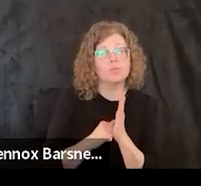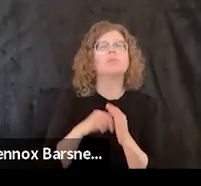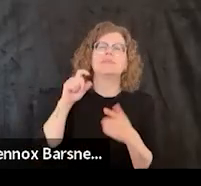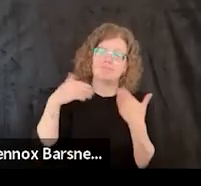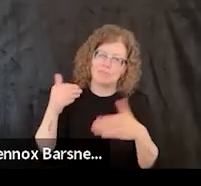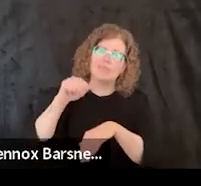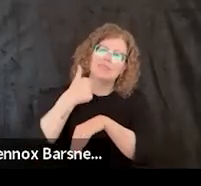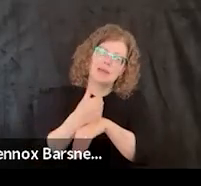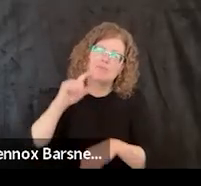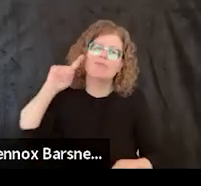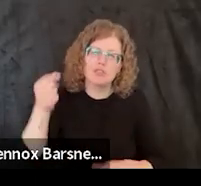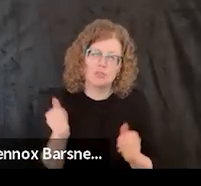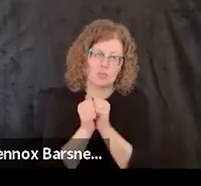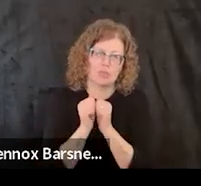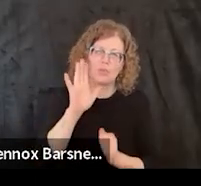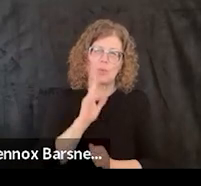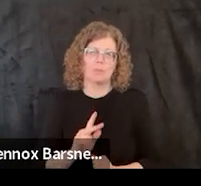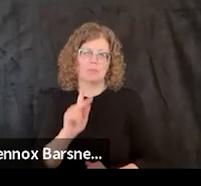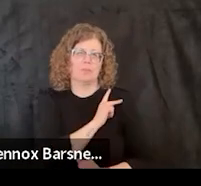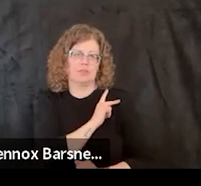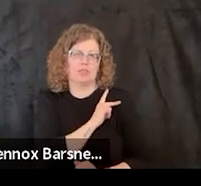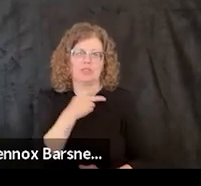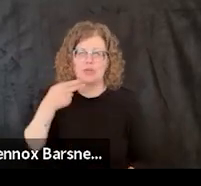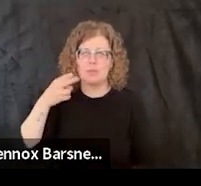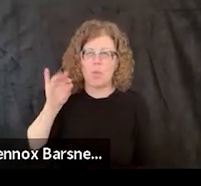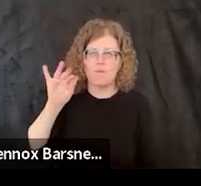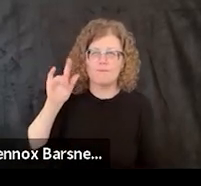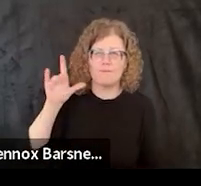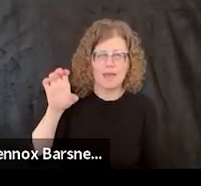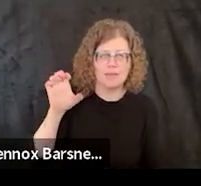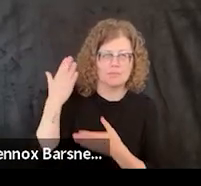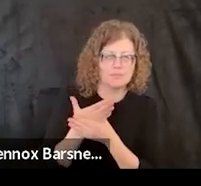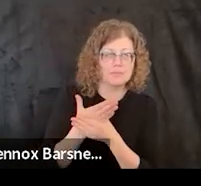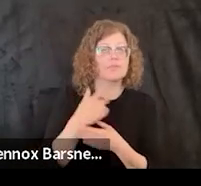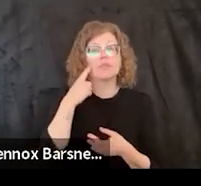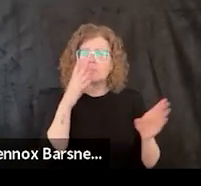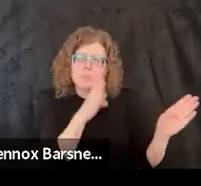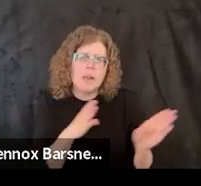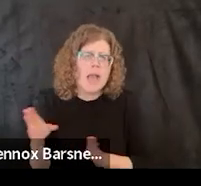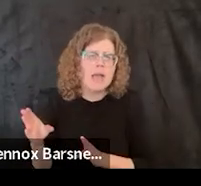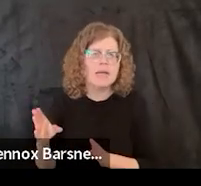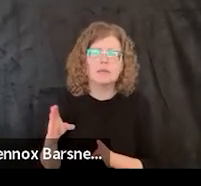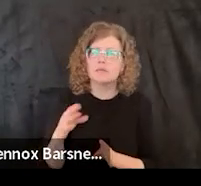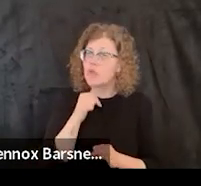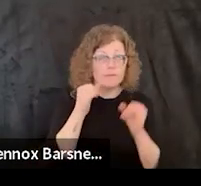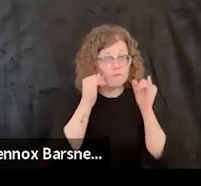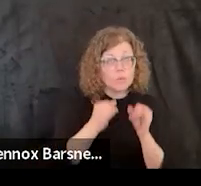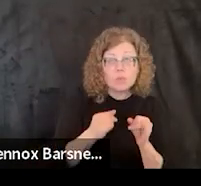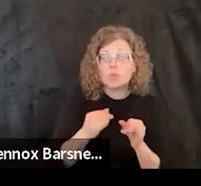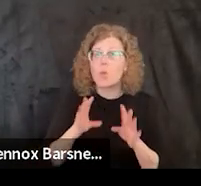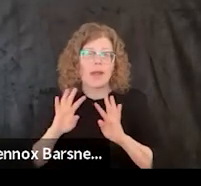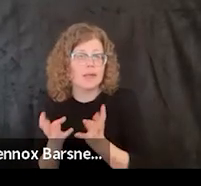apply. As mentioned, if you are applying as a collective rather than an individual, you will